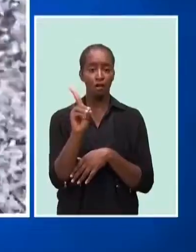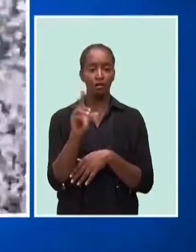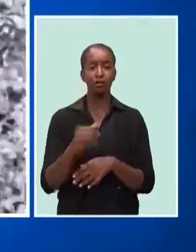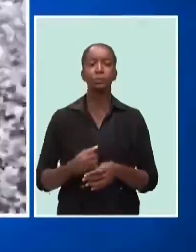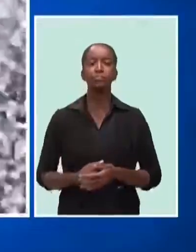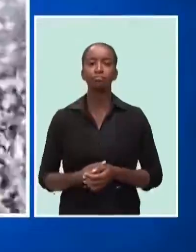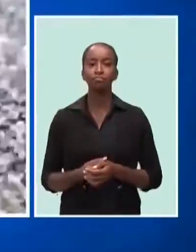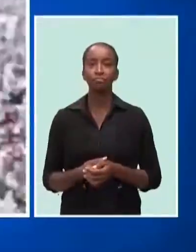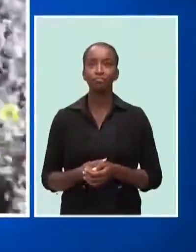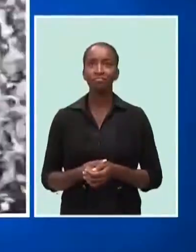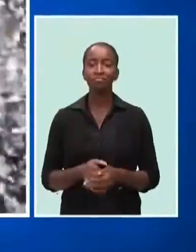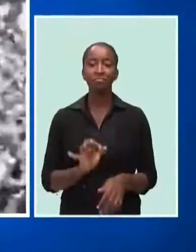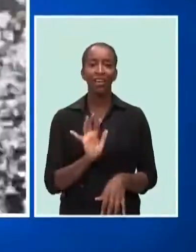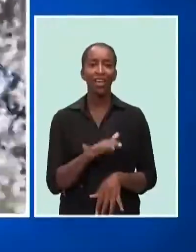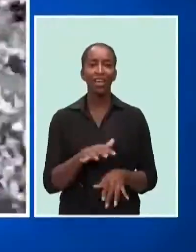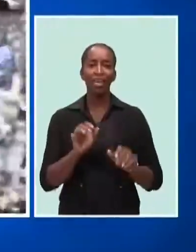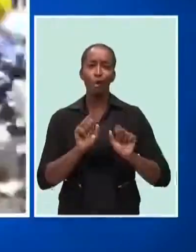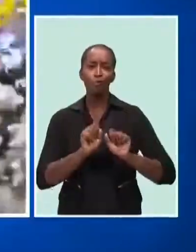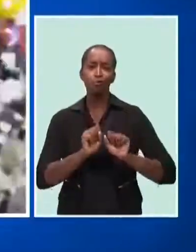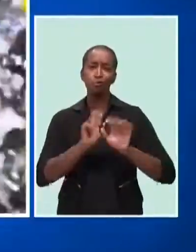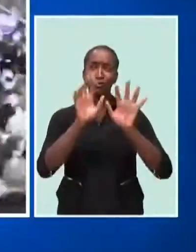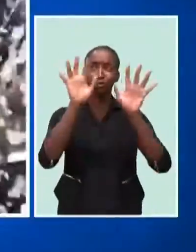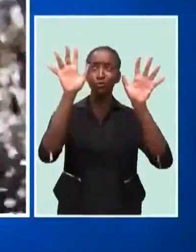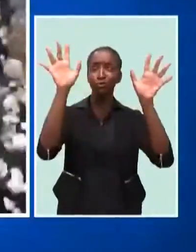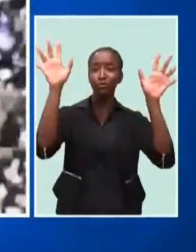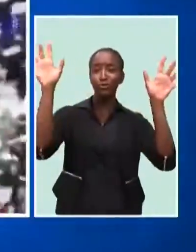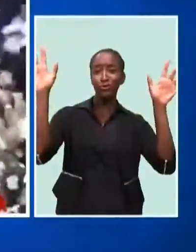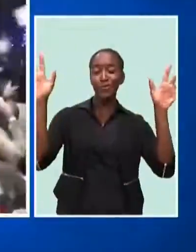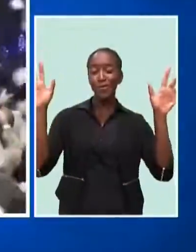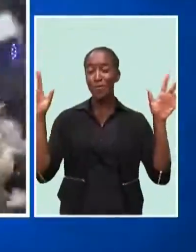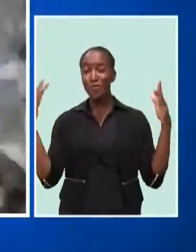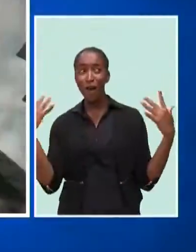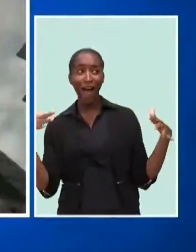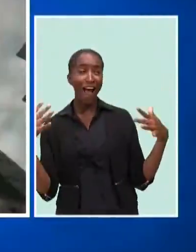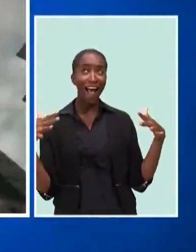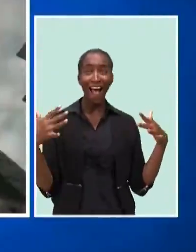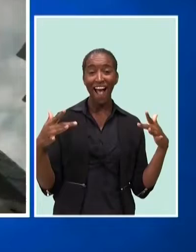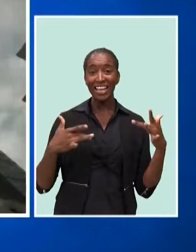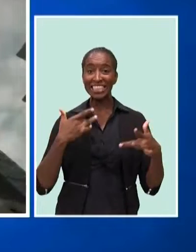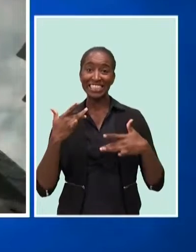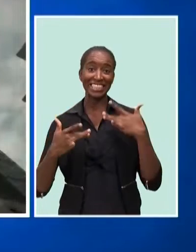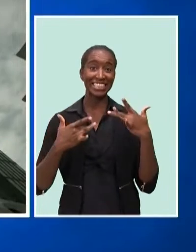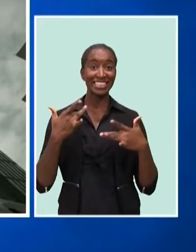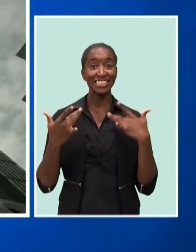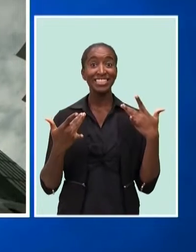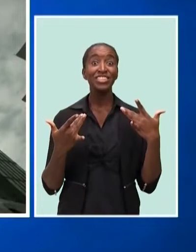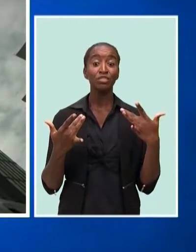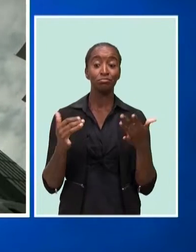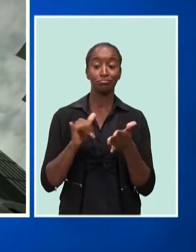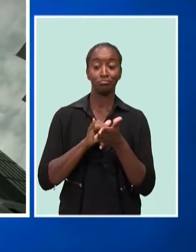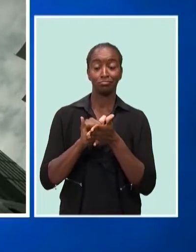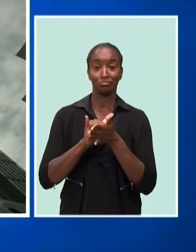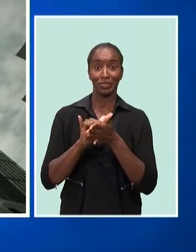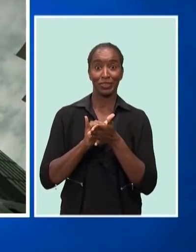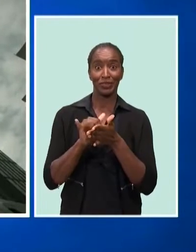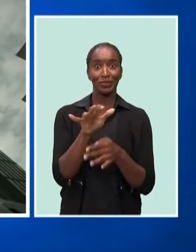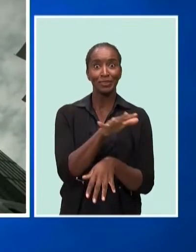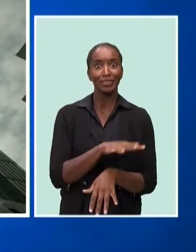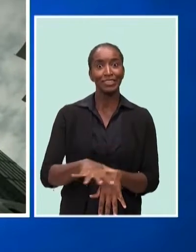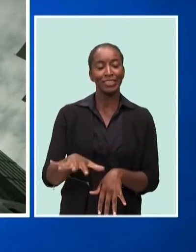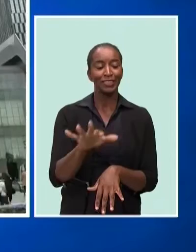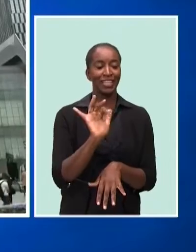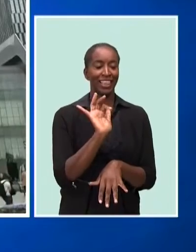With a burst of confetti and lots of fanfare, New Yorkers were introduced to the city's newest and most expensive to develop